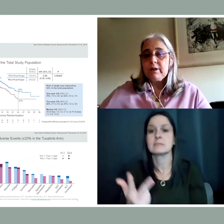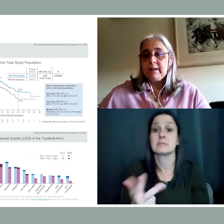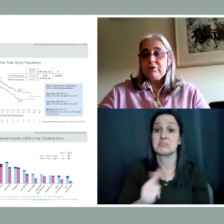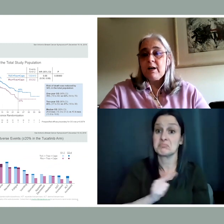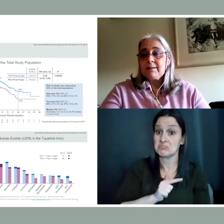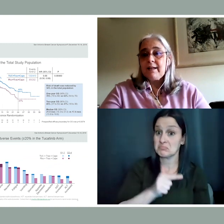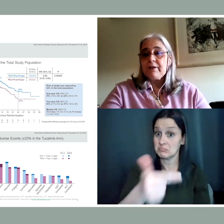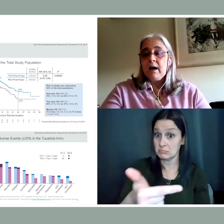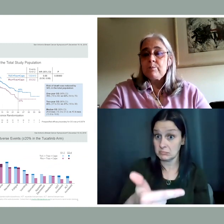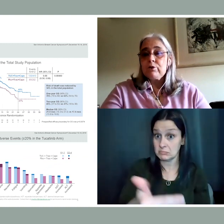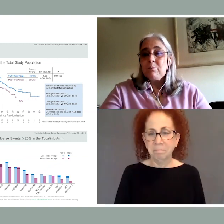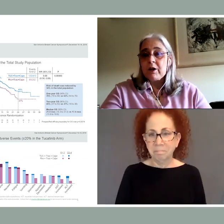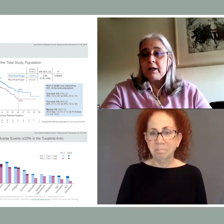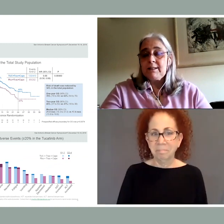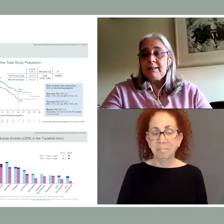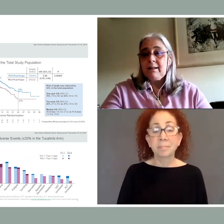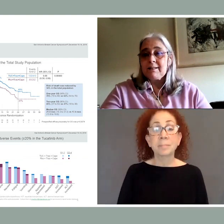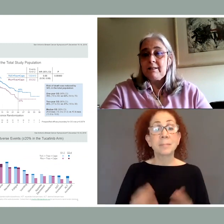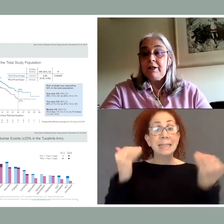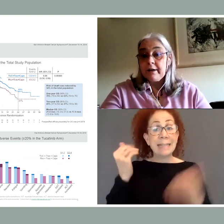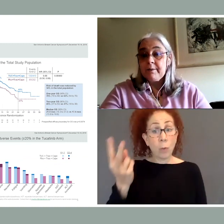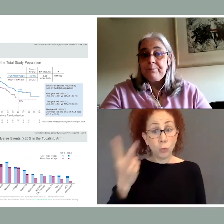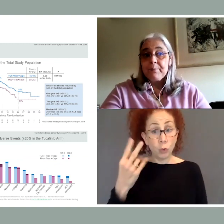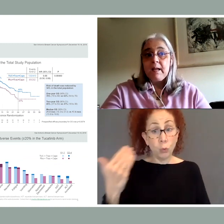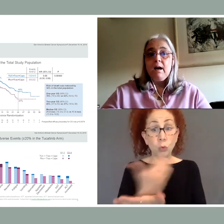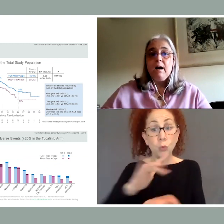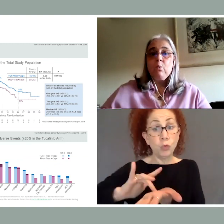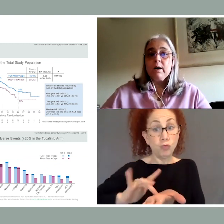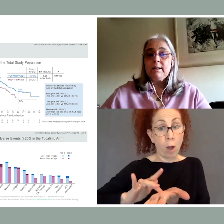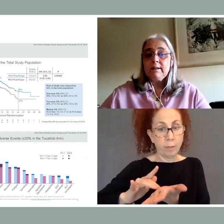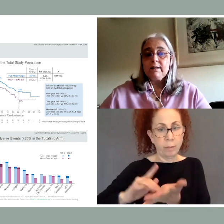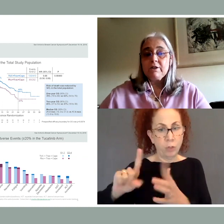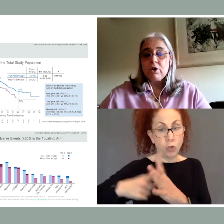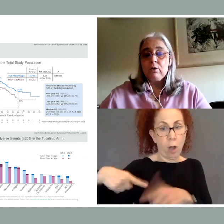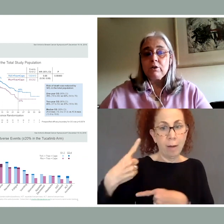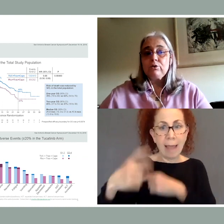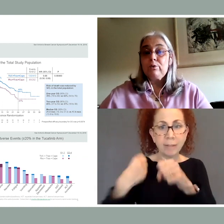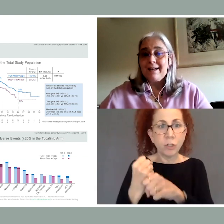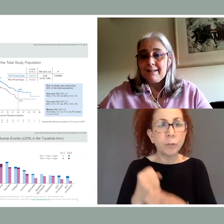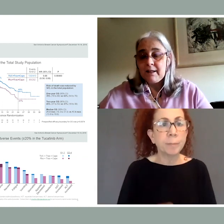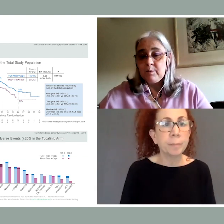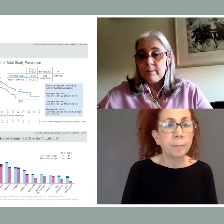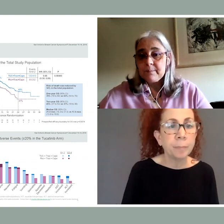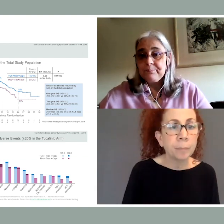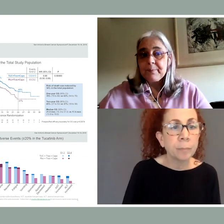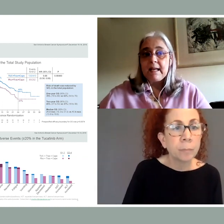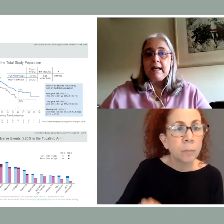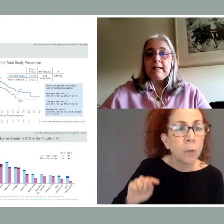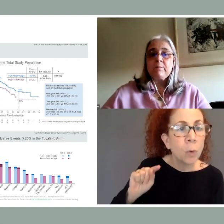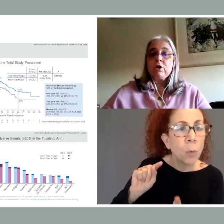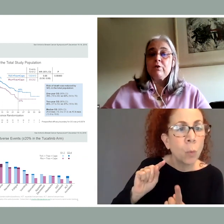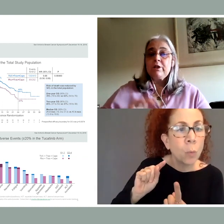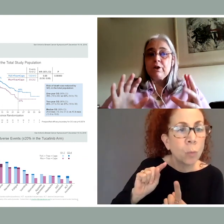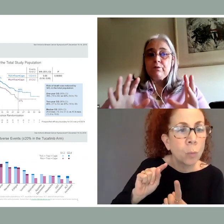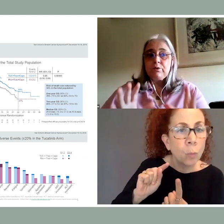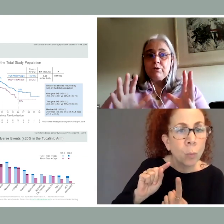2 drugs have come to the market in the last year. One is called Tucatinib, and